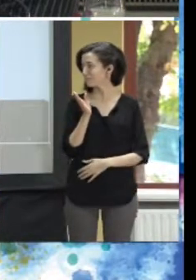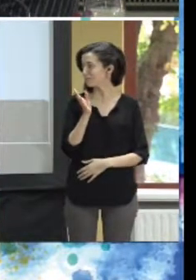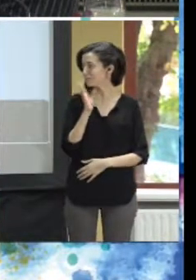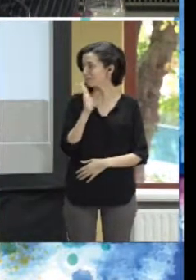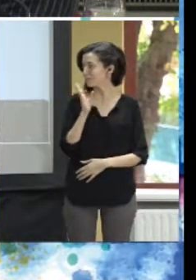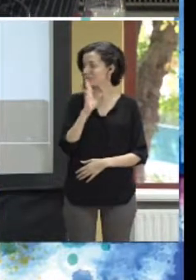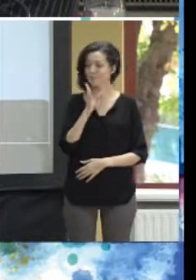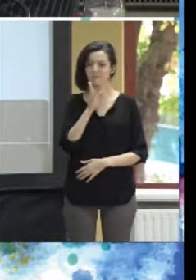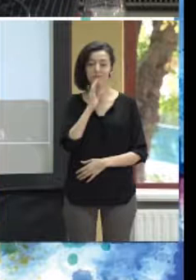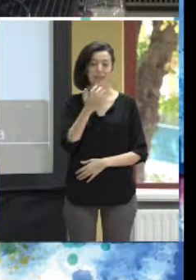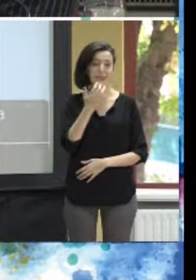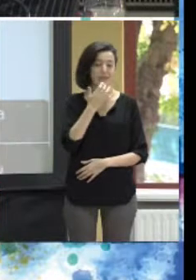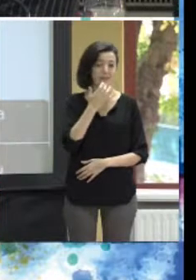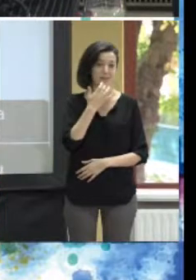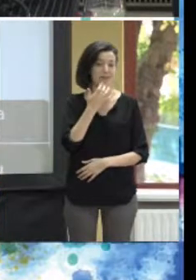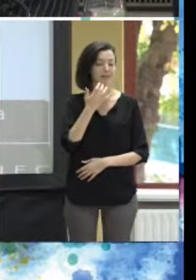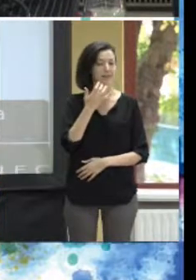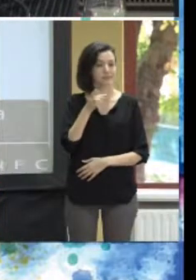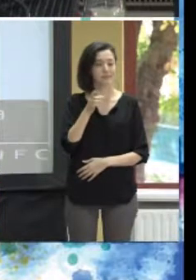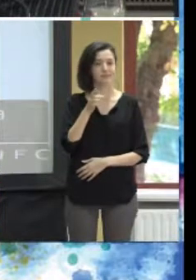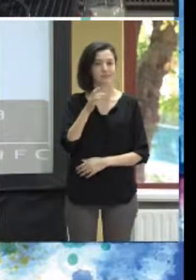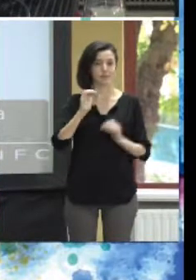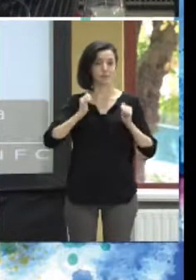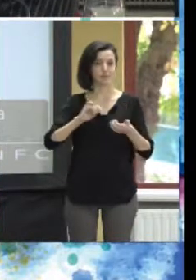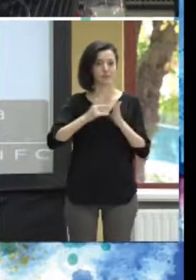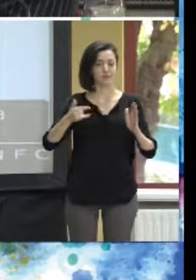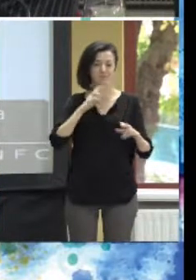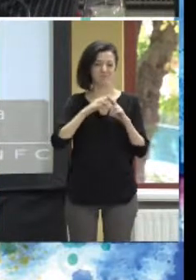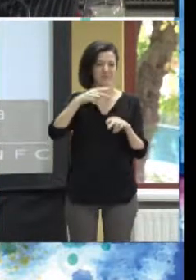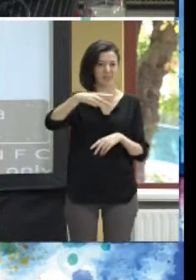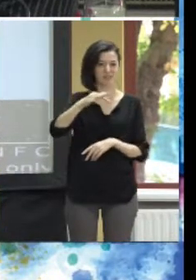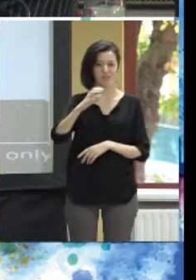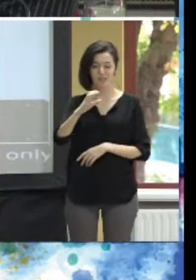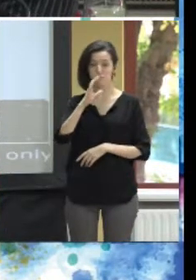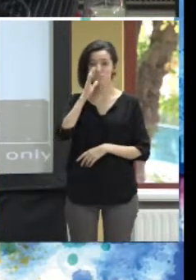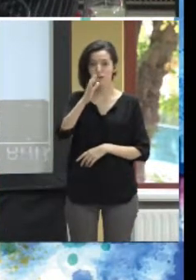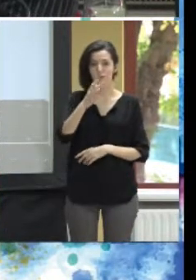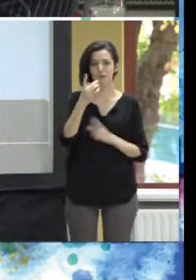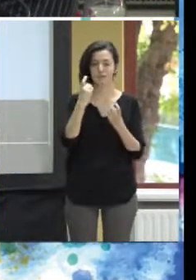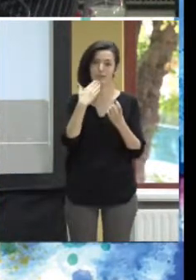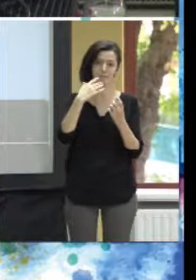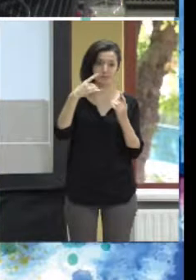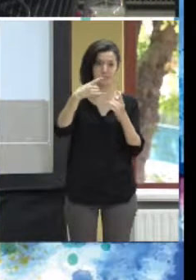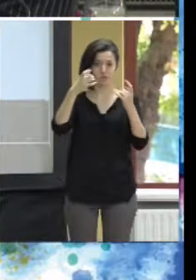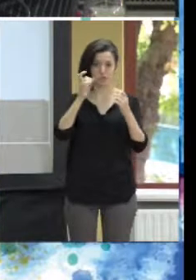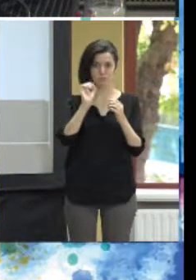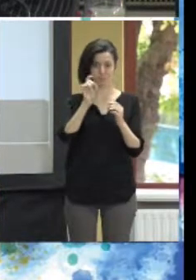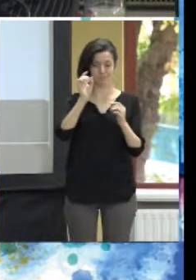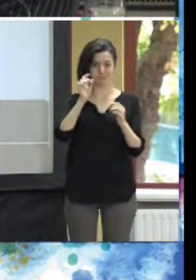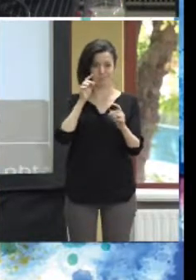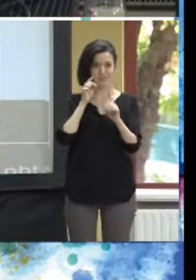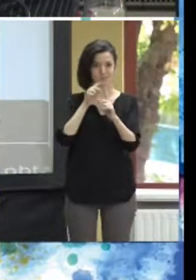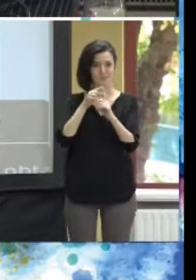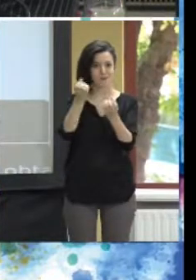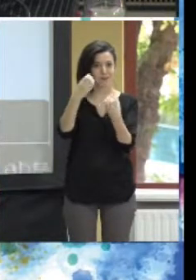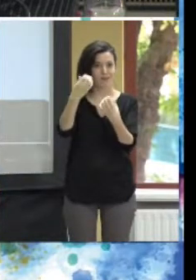the aspect that you only need to touch the sensor, and then you would obtain the information, and we made it automatically talk to